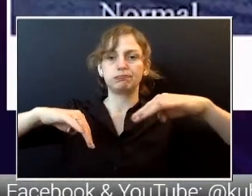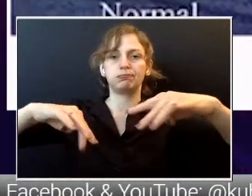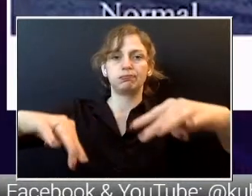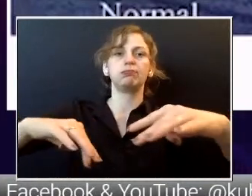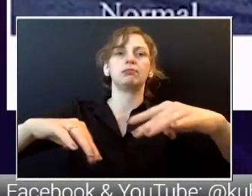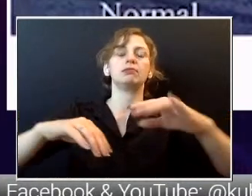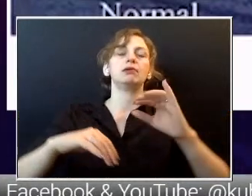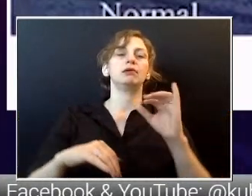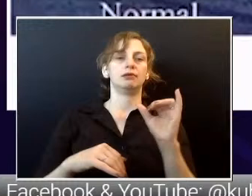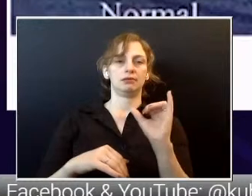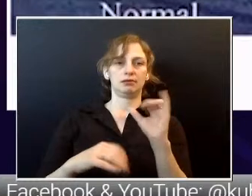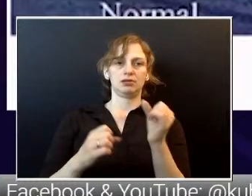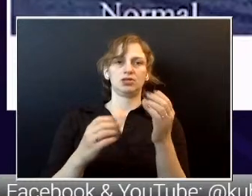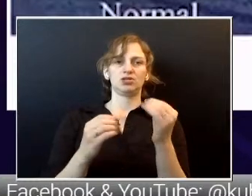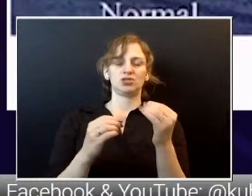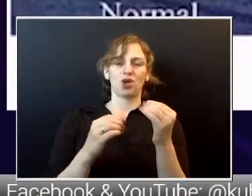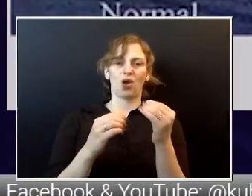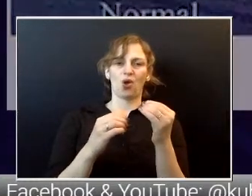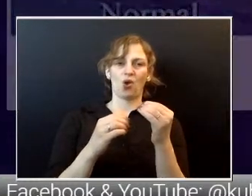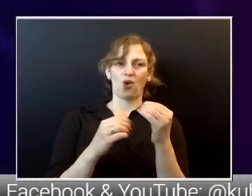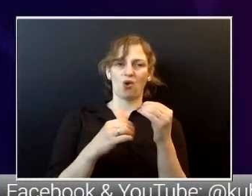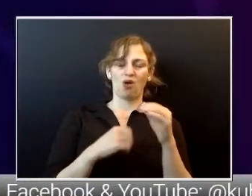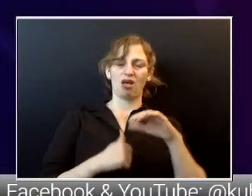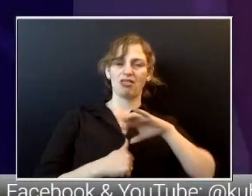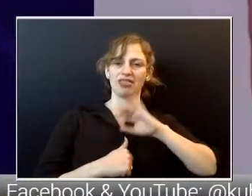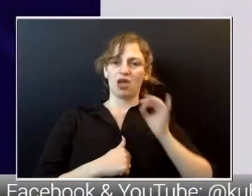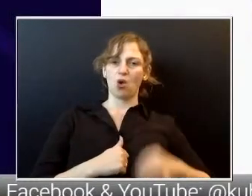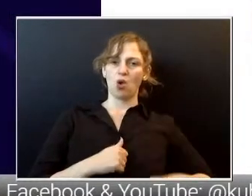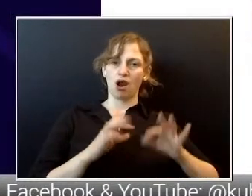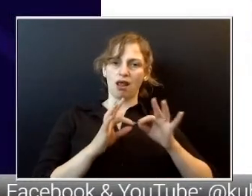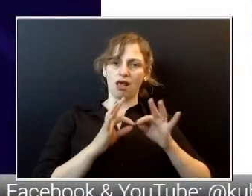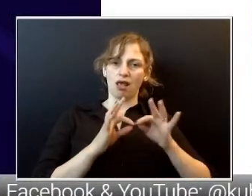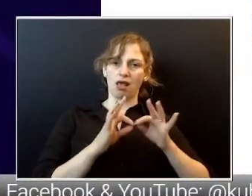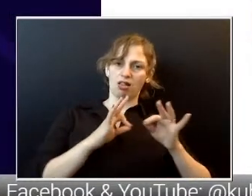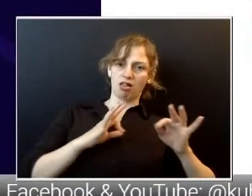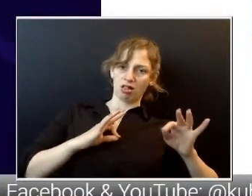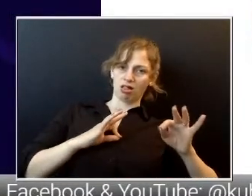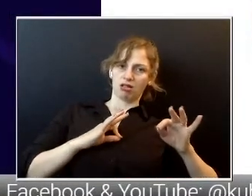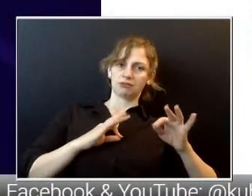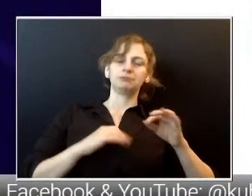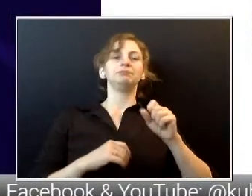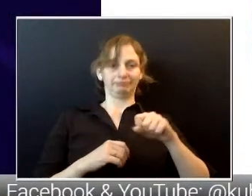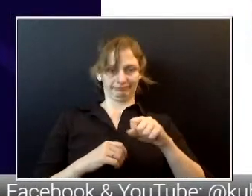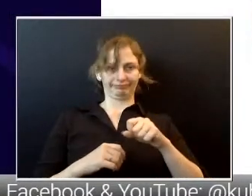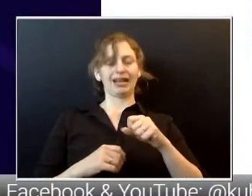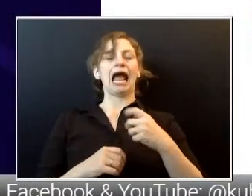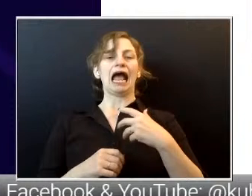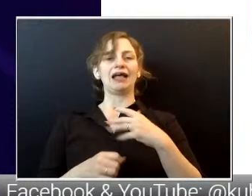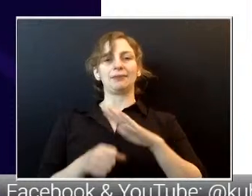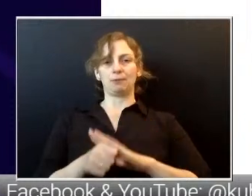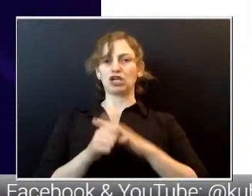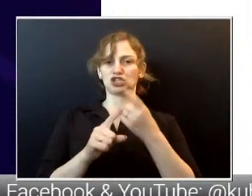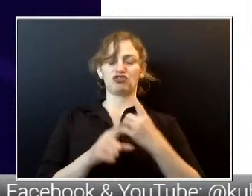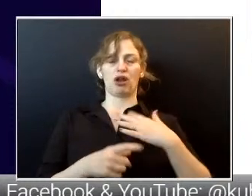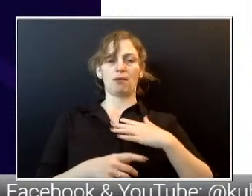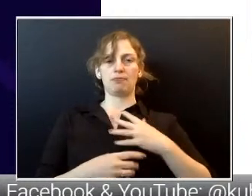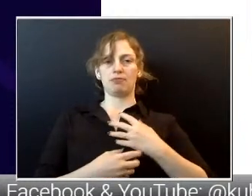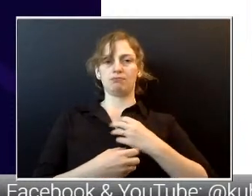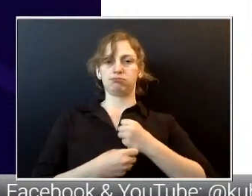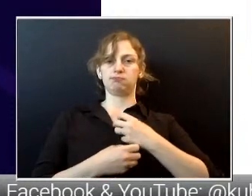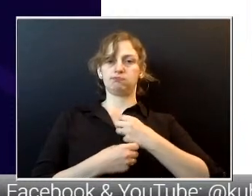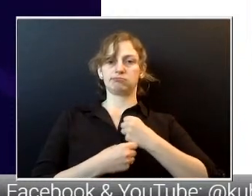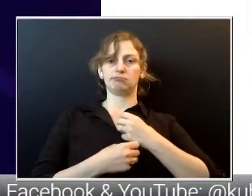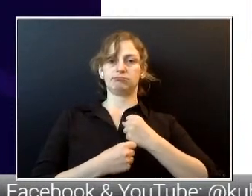wall? Peels away, and then the pressure of the heart beating against that makes it propagate all the way down the aorta. It can